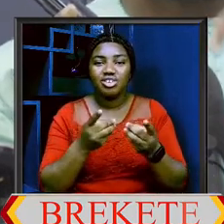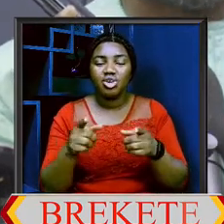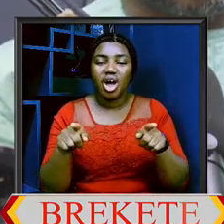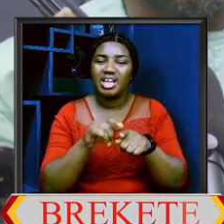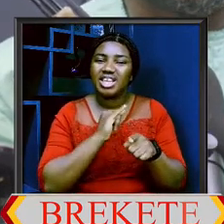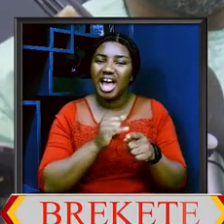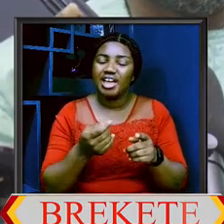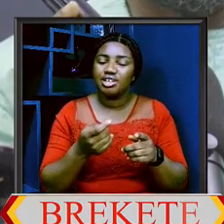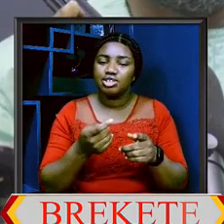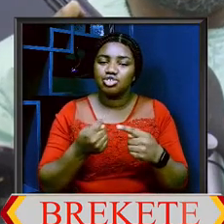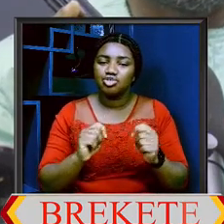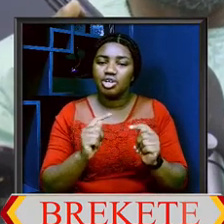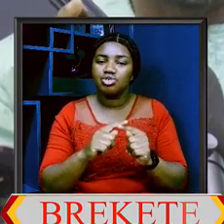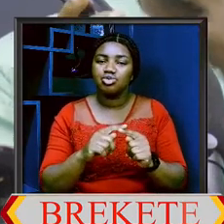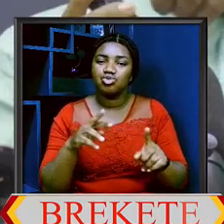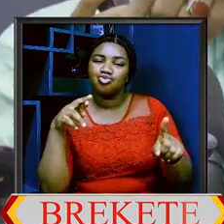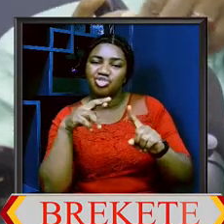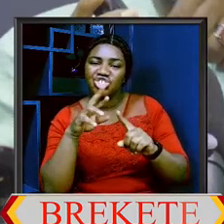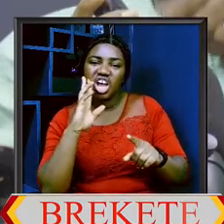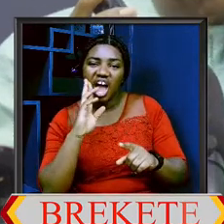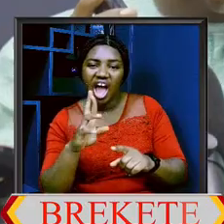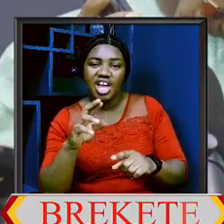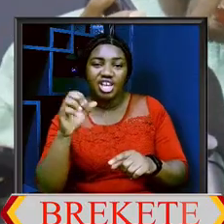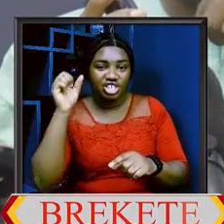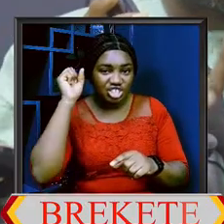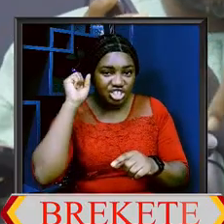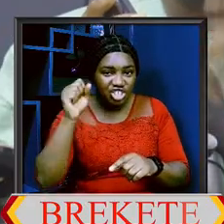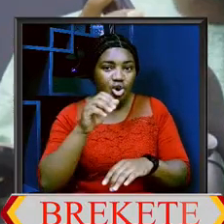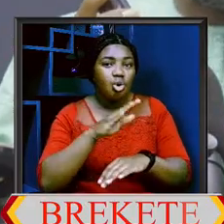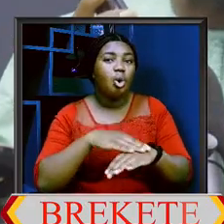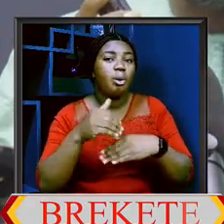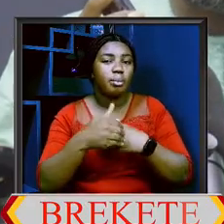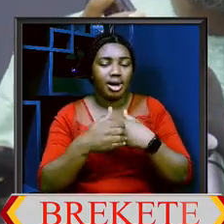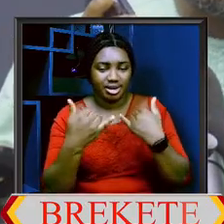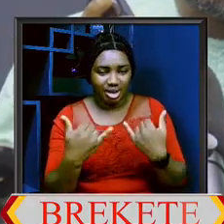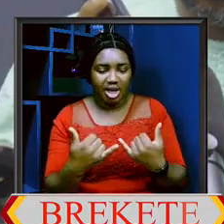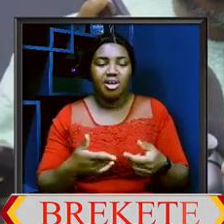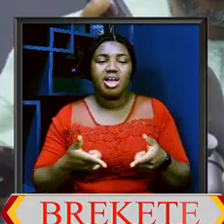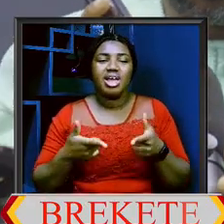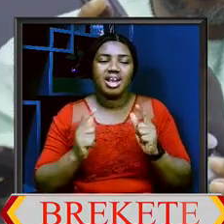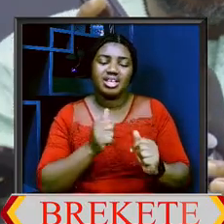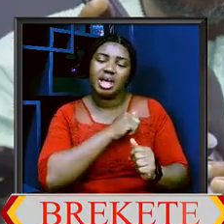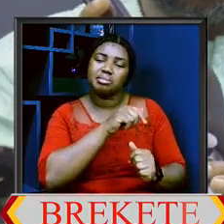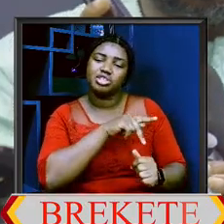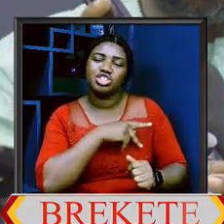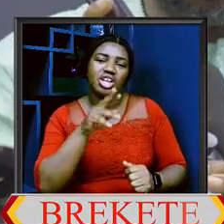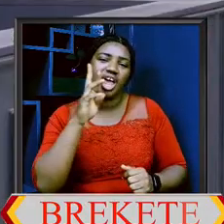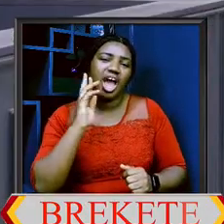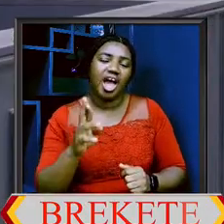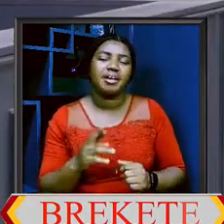I they tried to reach her n she come call back now make we appreciate